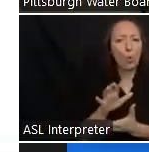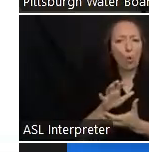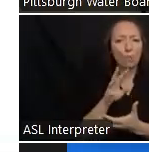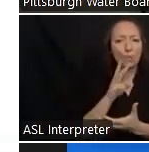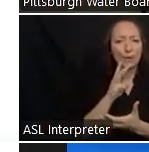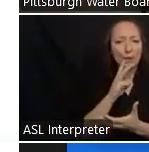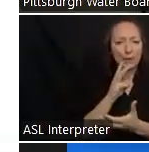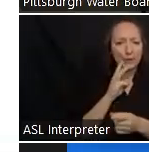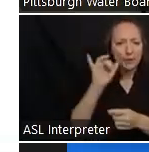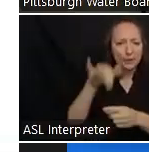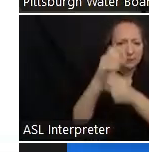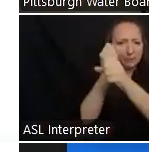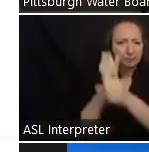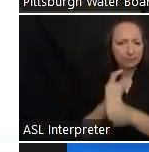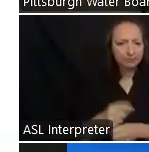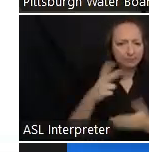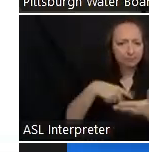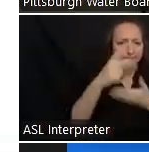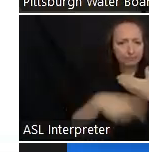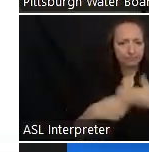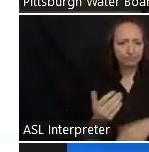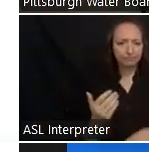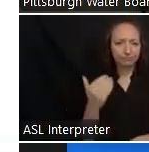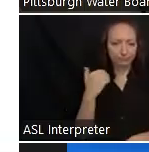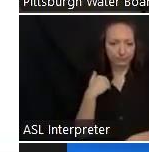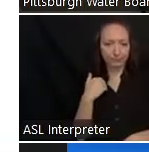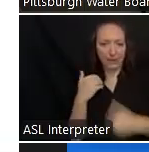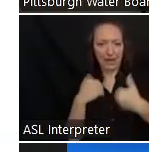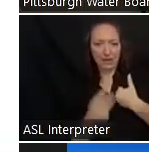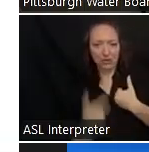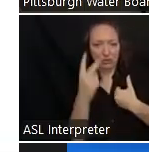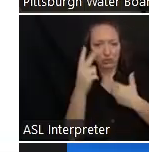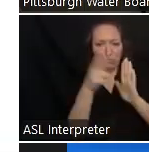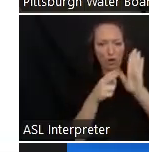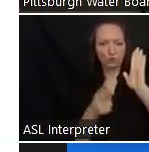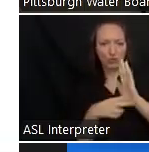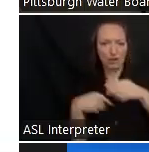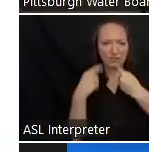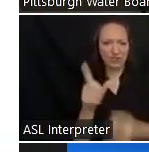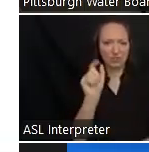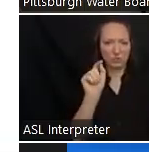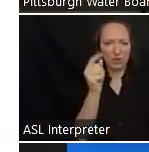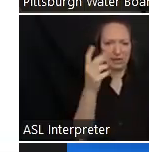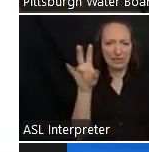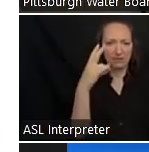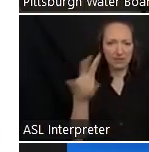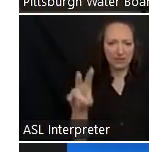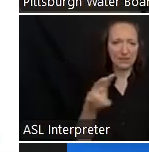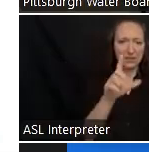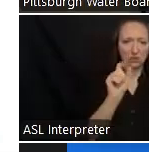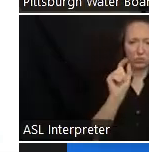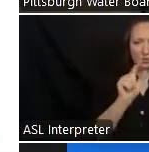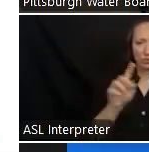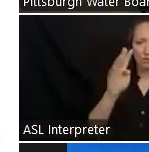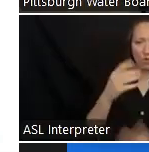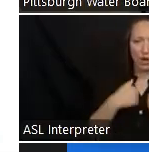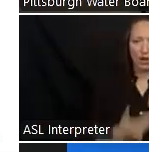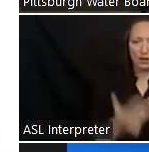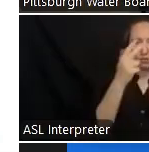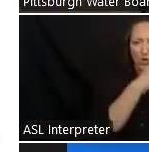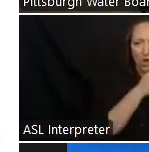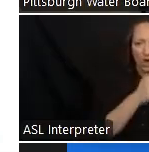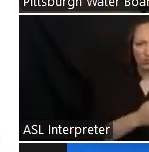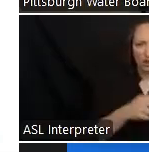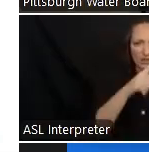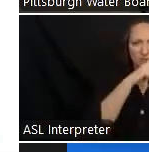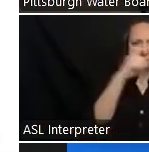In 2024, we had 3 contracts due to some increased funding. In 2026, we had 1 contract due to decreased funding, so we